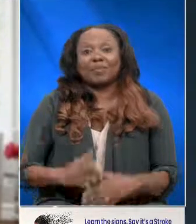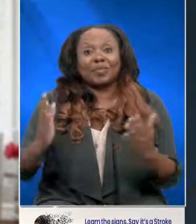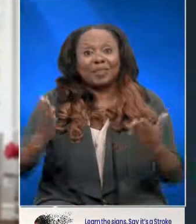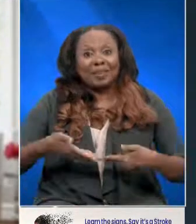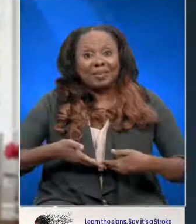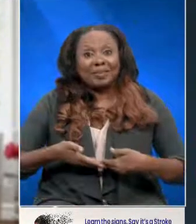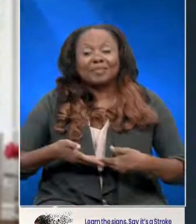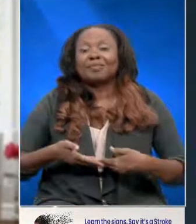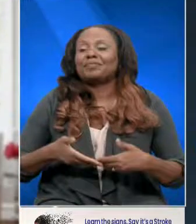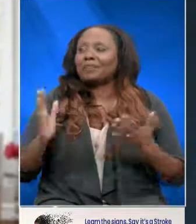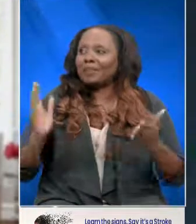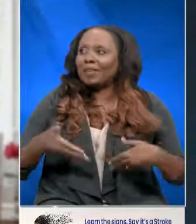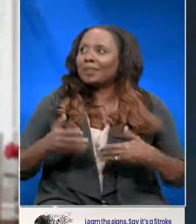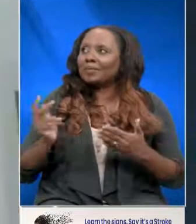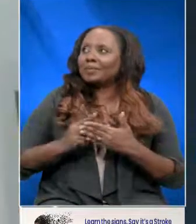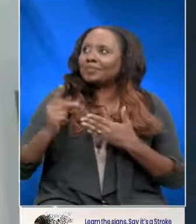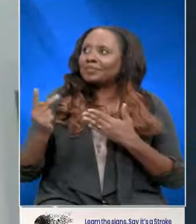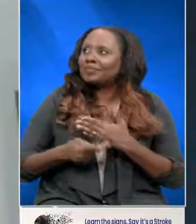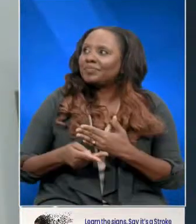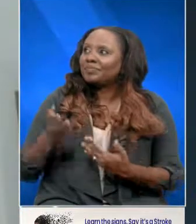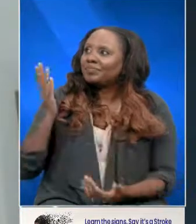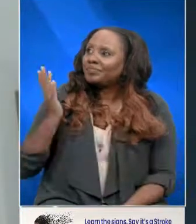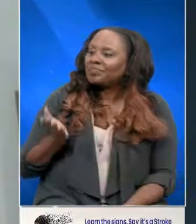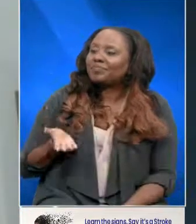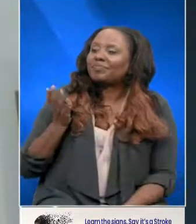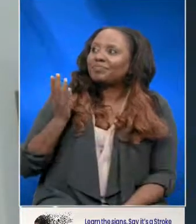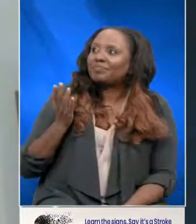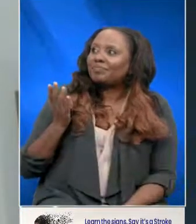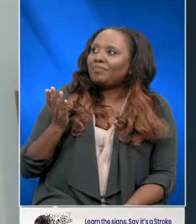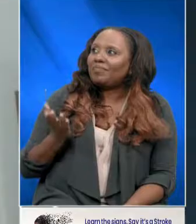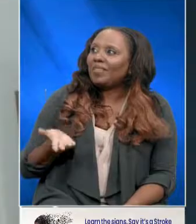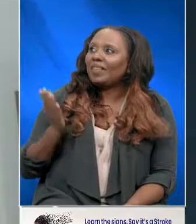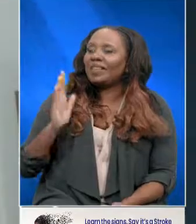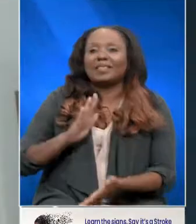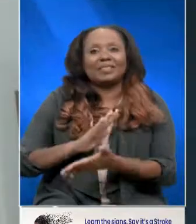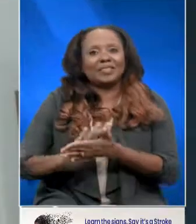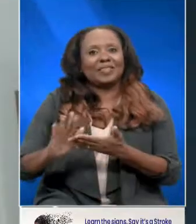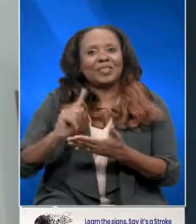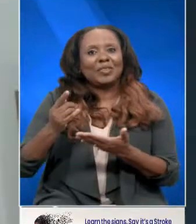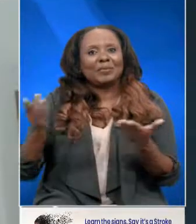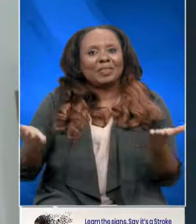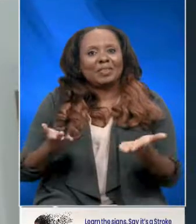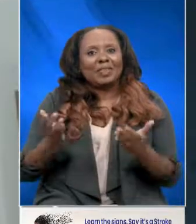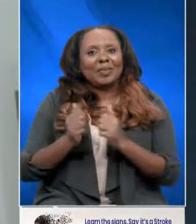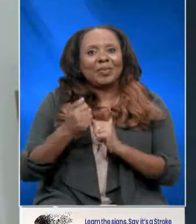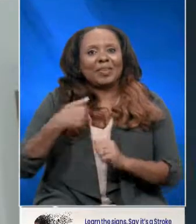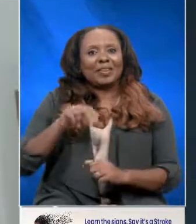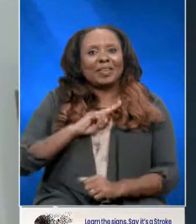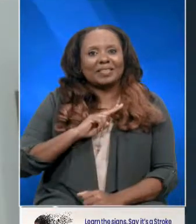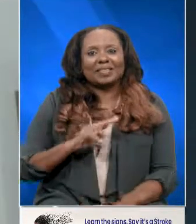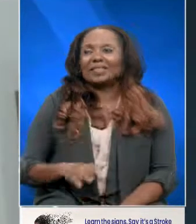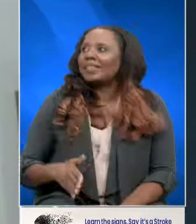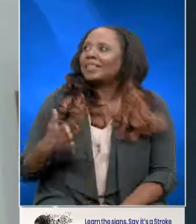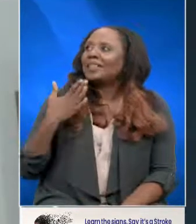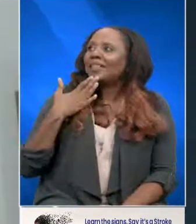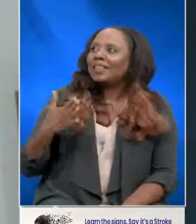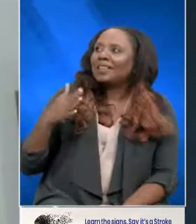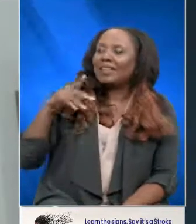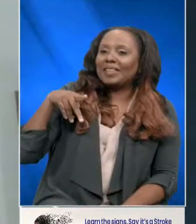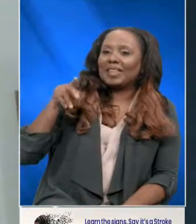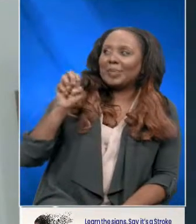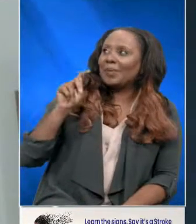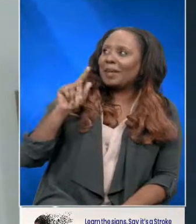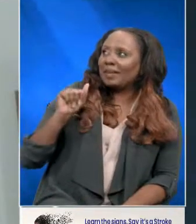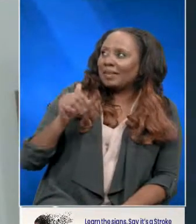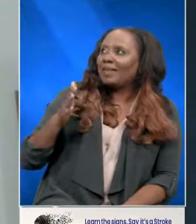Welcome to the program, Marianne Burnham. It's nice to have you with us. Thanks, Peter. Very happy to be